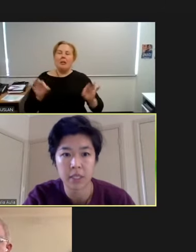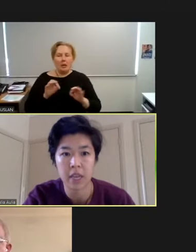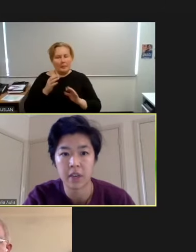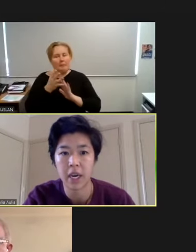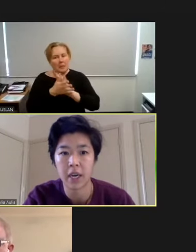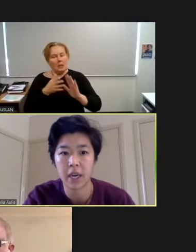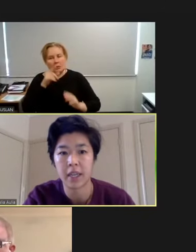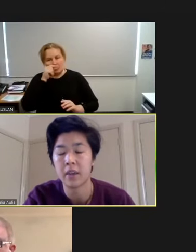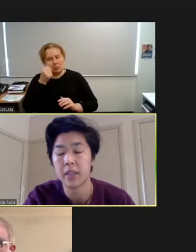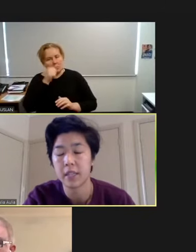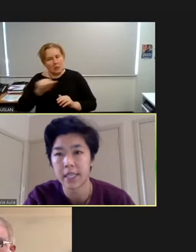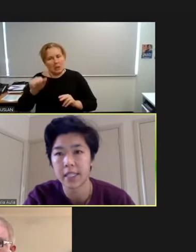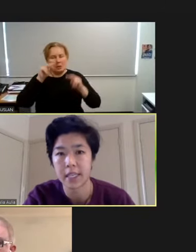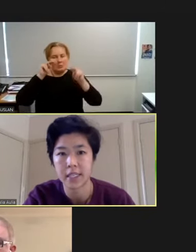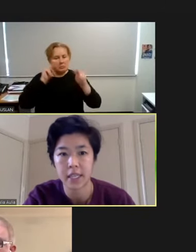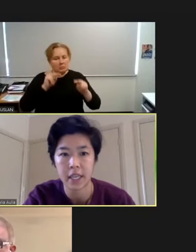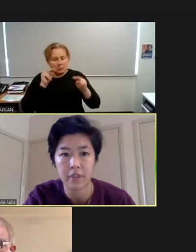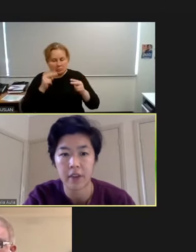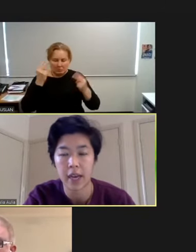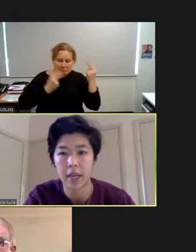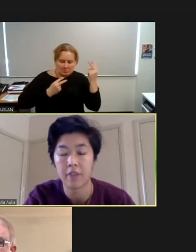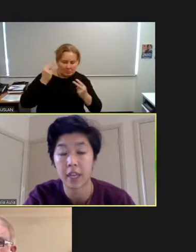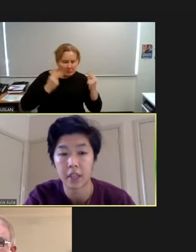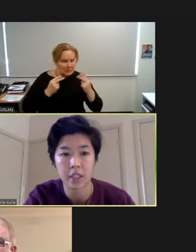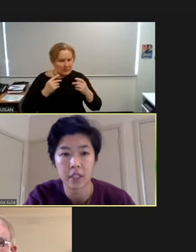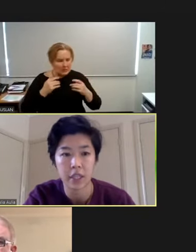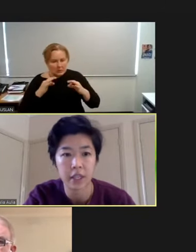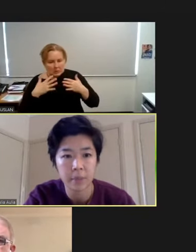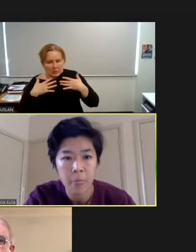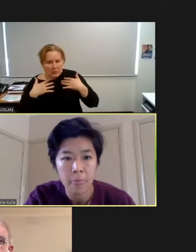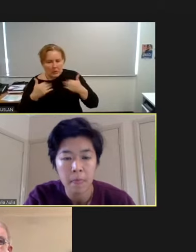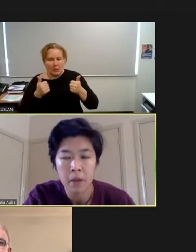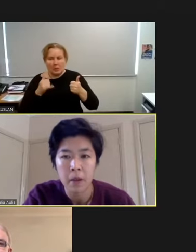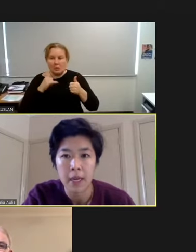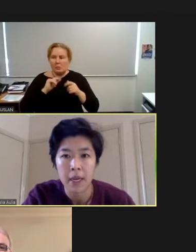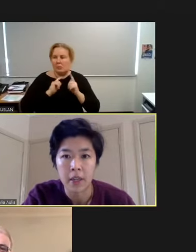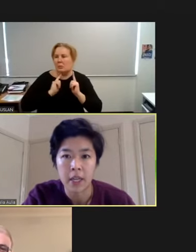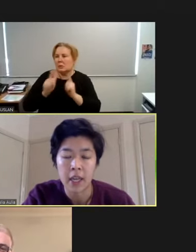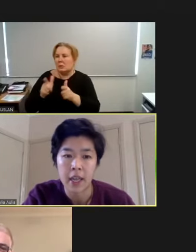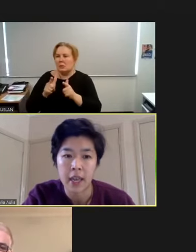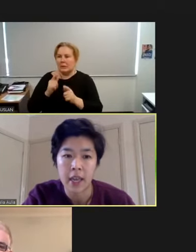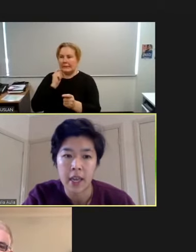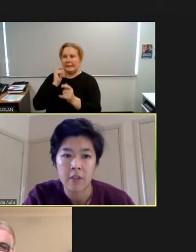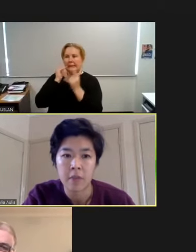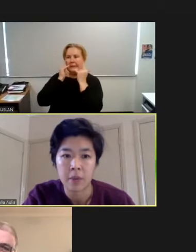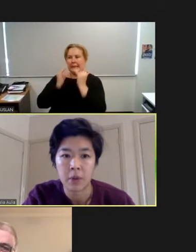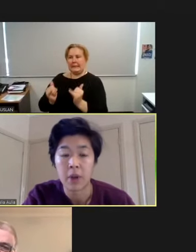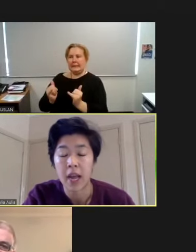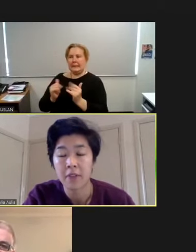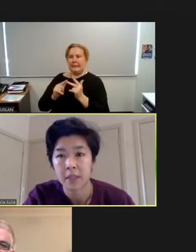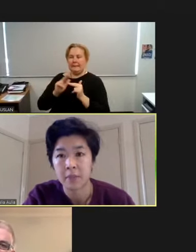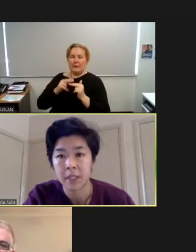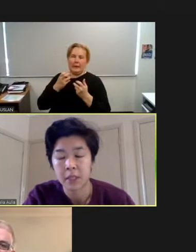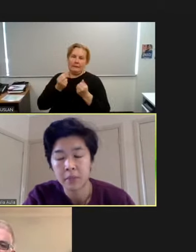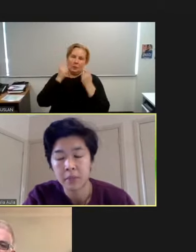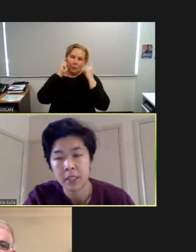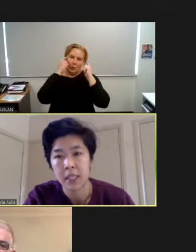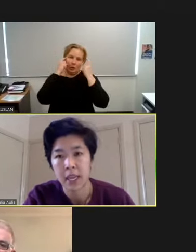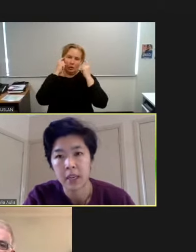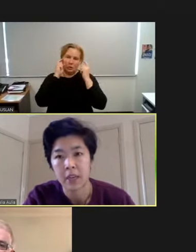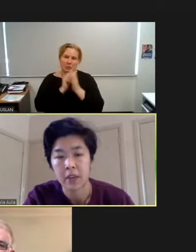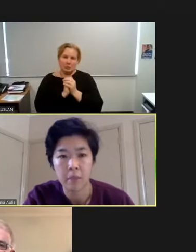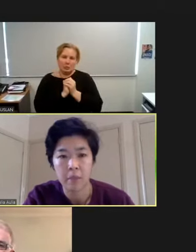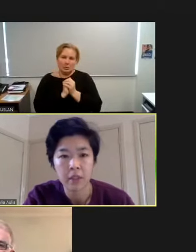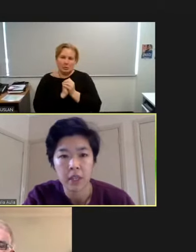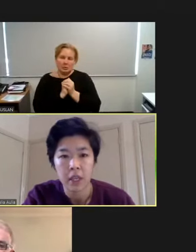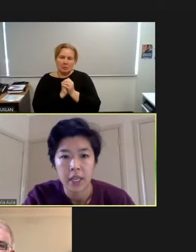symptoms, even if mild, and seek testing if they're concerned. But on the other hand, if people who have symptoms, again,